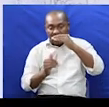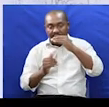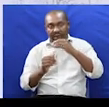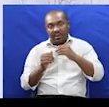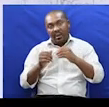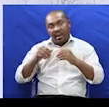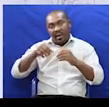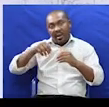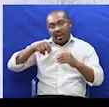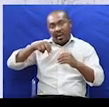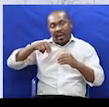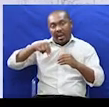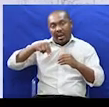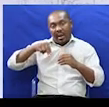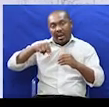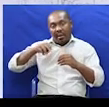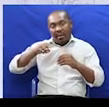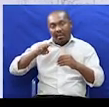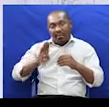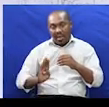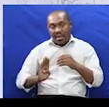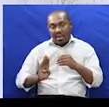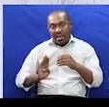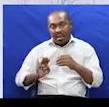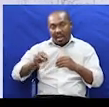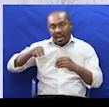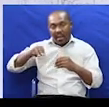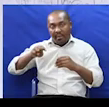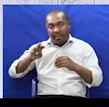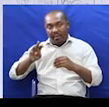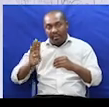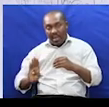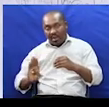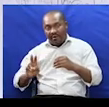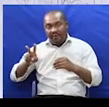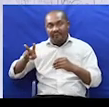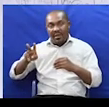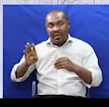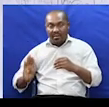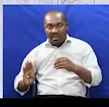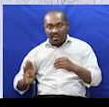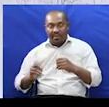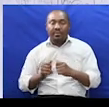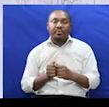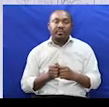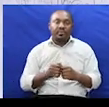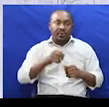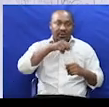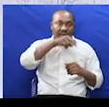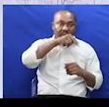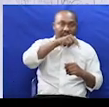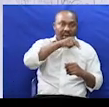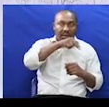over Nb will be equal to molarity of A, volume of A, divided by molarity of